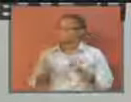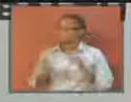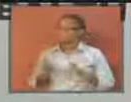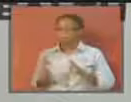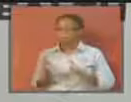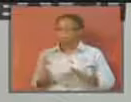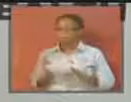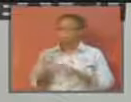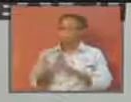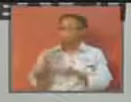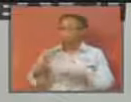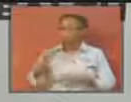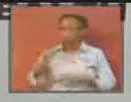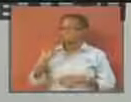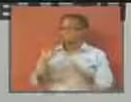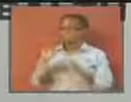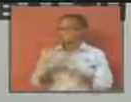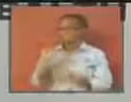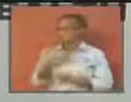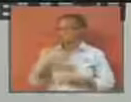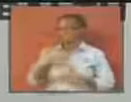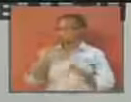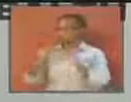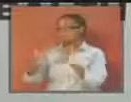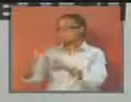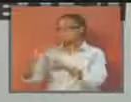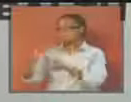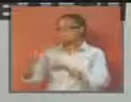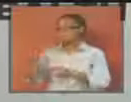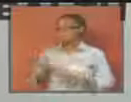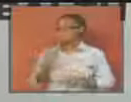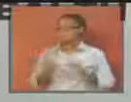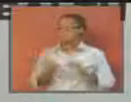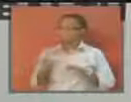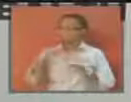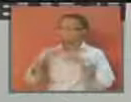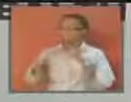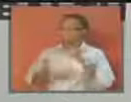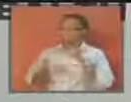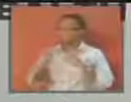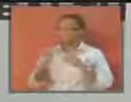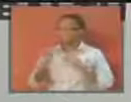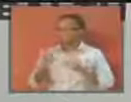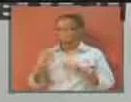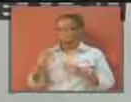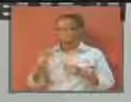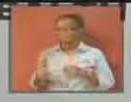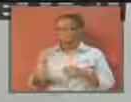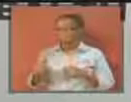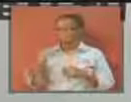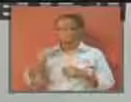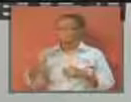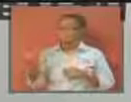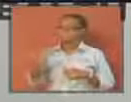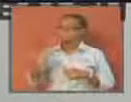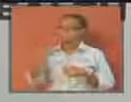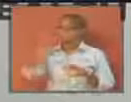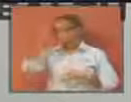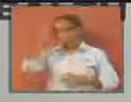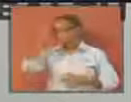Just to clarify, the walk-in arrangements are for persons 60 years and over, and those under 60 with